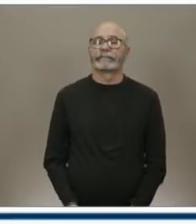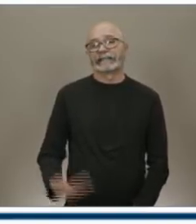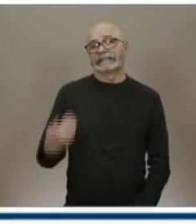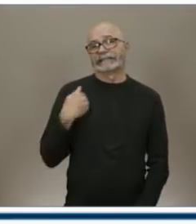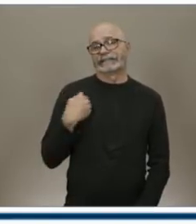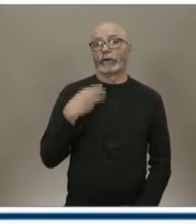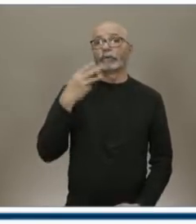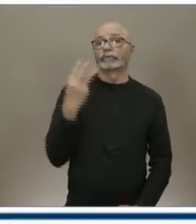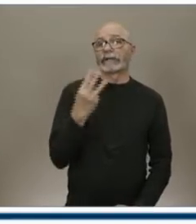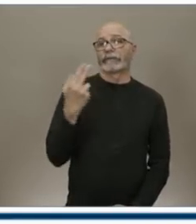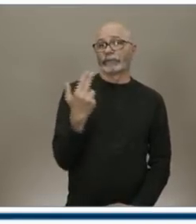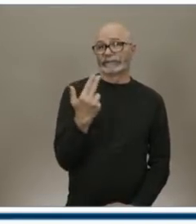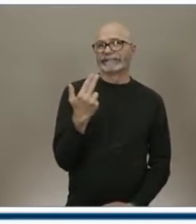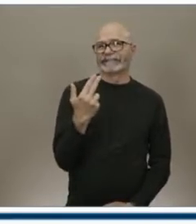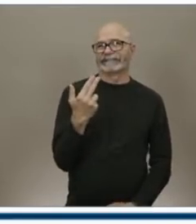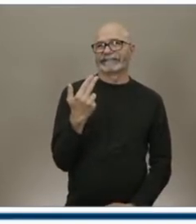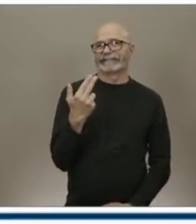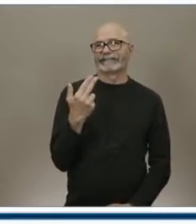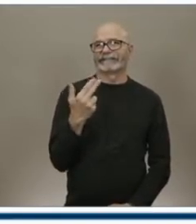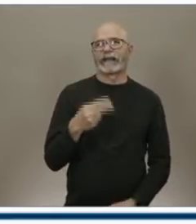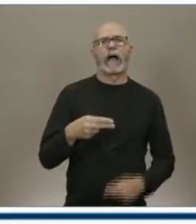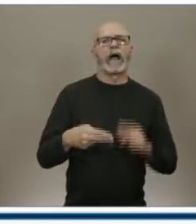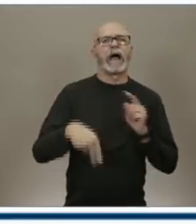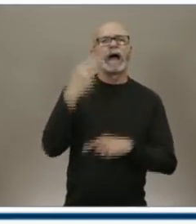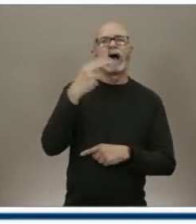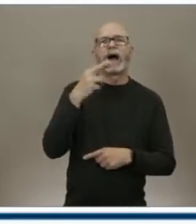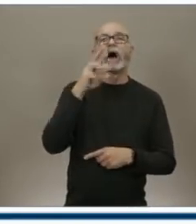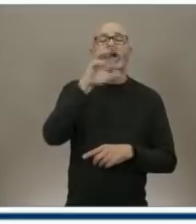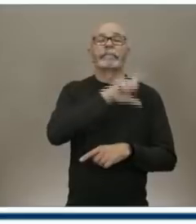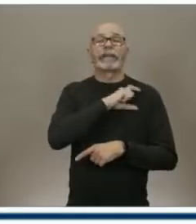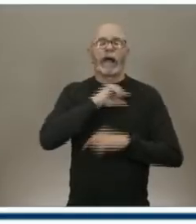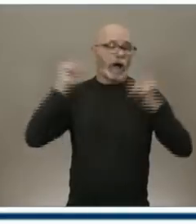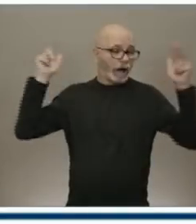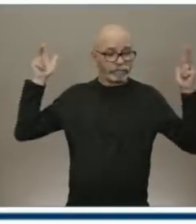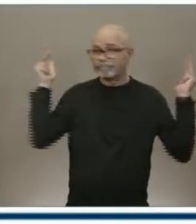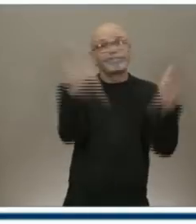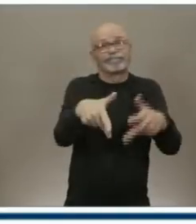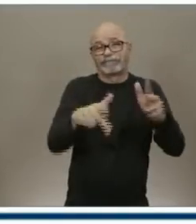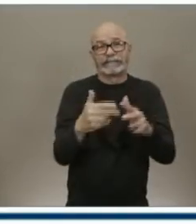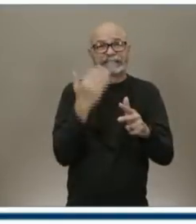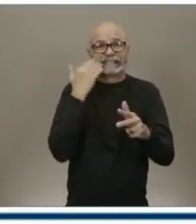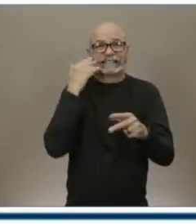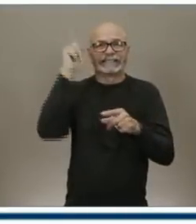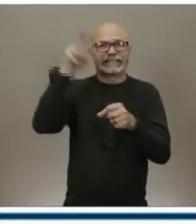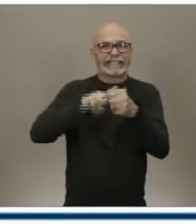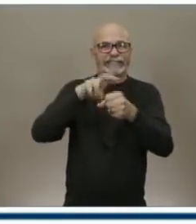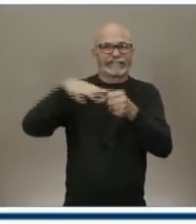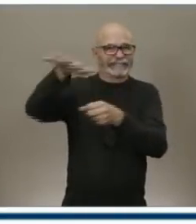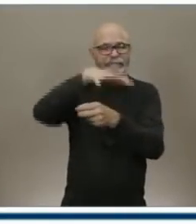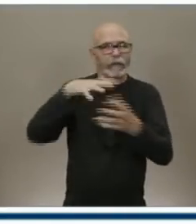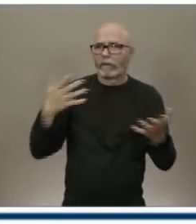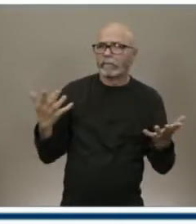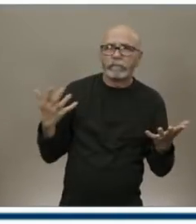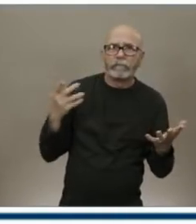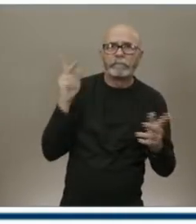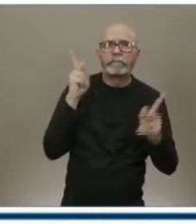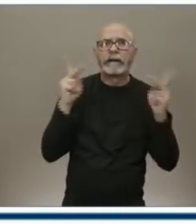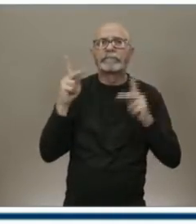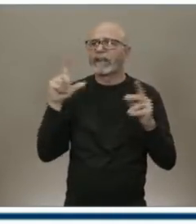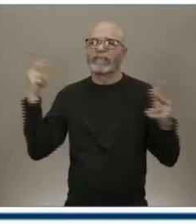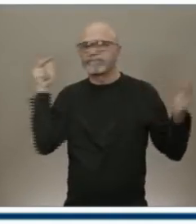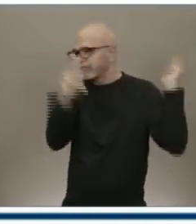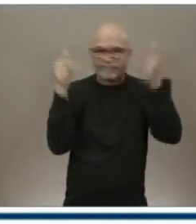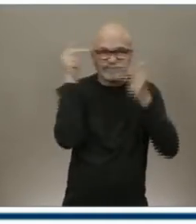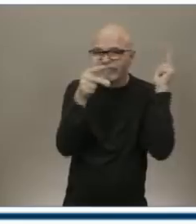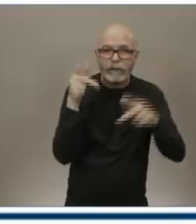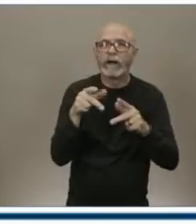of those were in highly urbanized areas during rush hour with lots of people. We've seen scenes of police vehicles rushing through